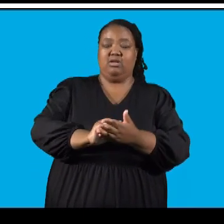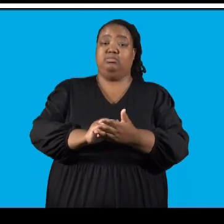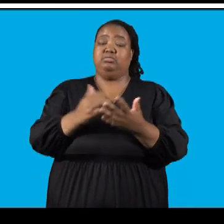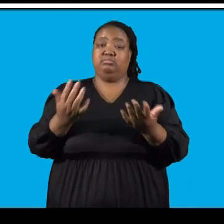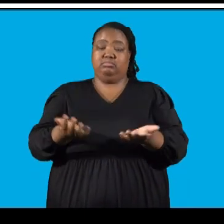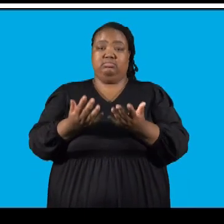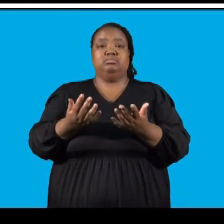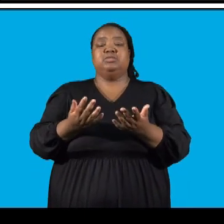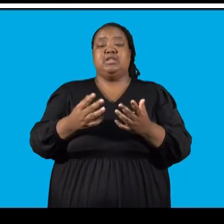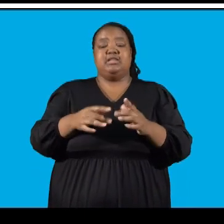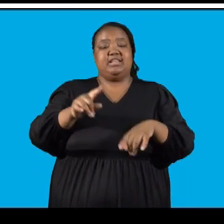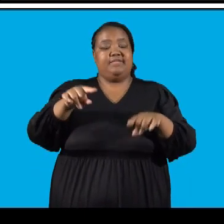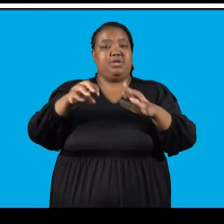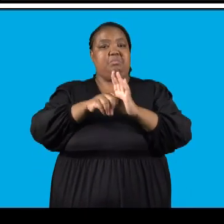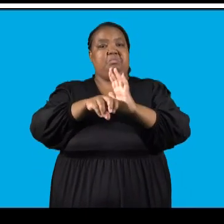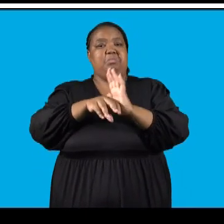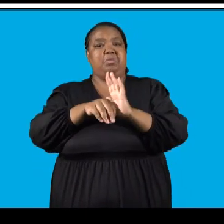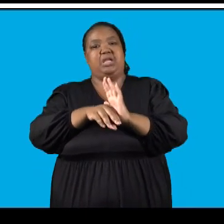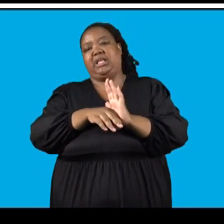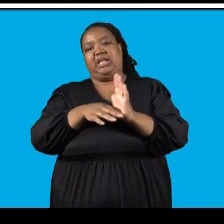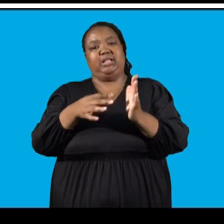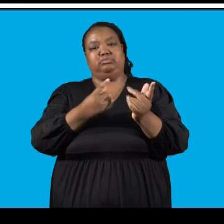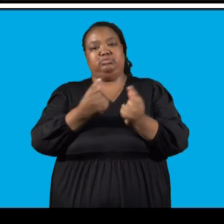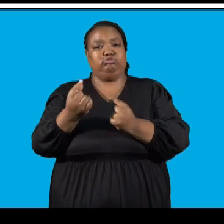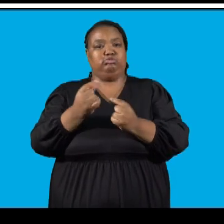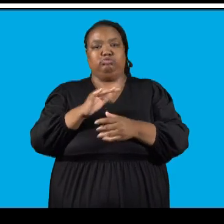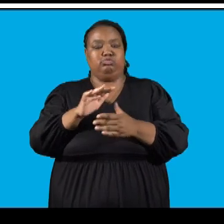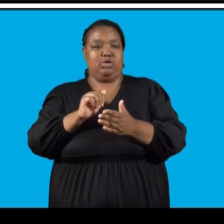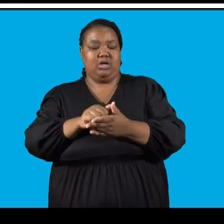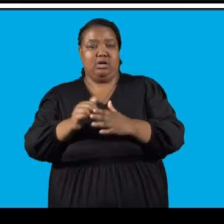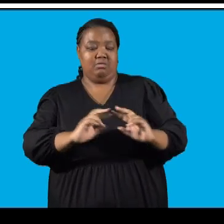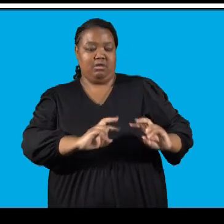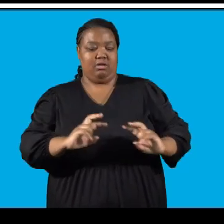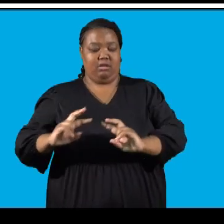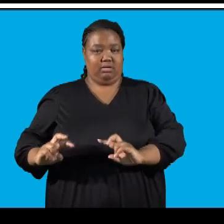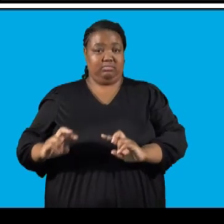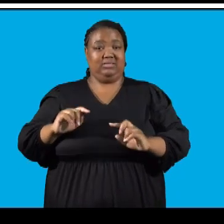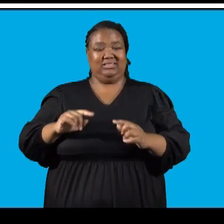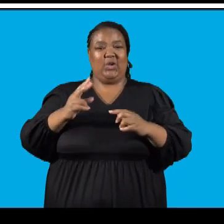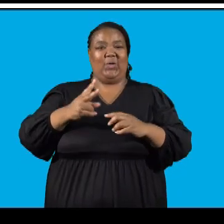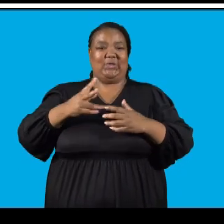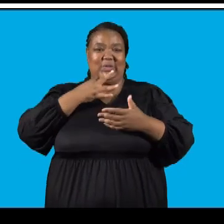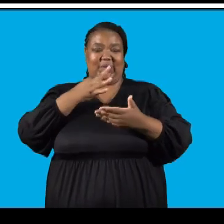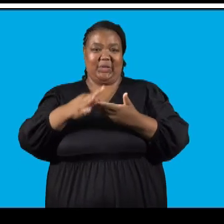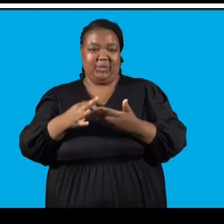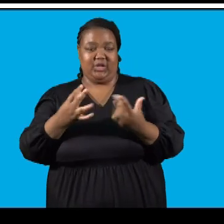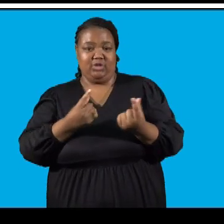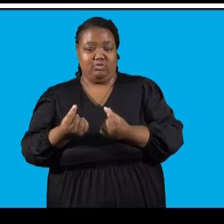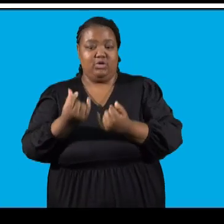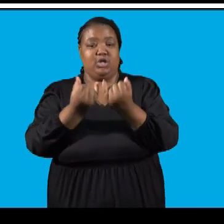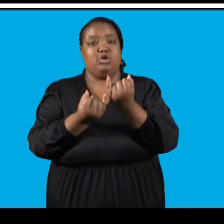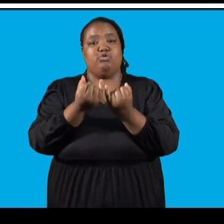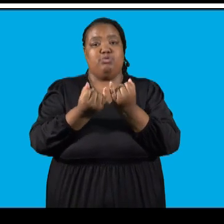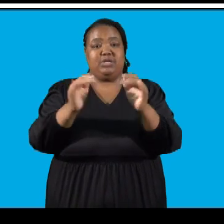dominant positions and measures in different markets. It also makes